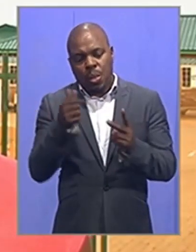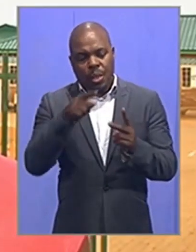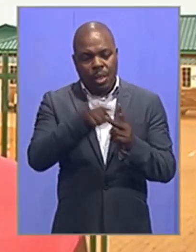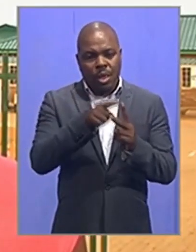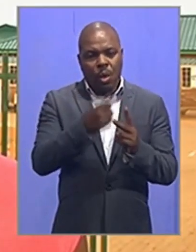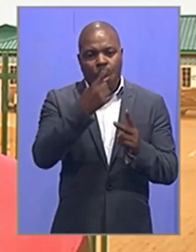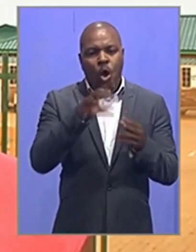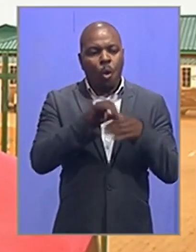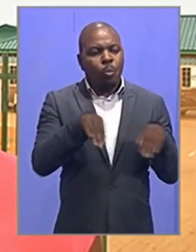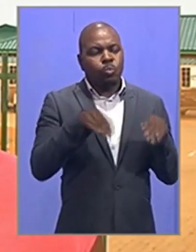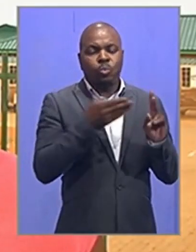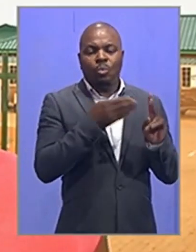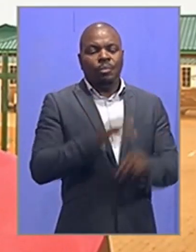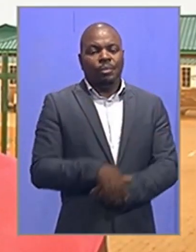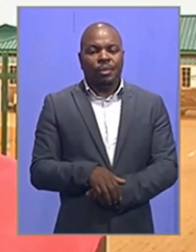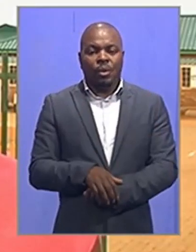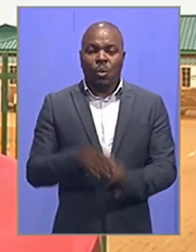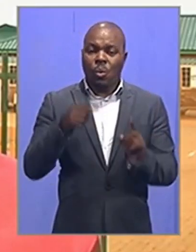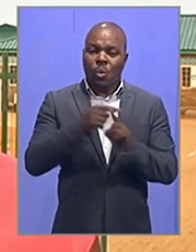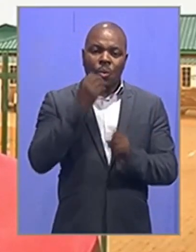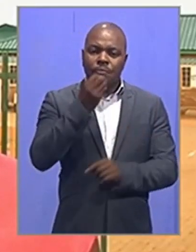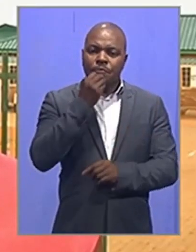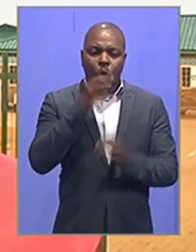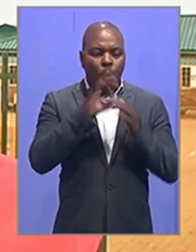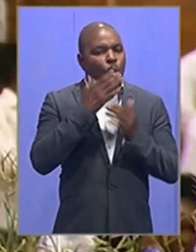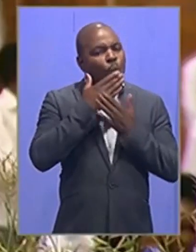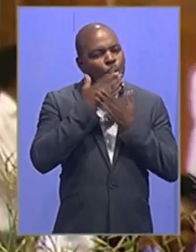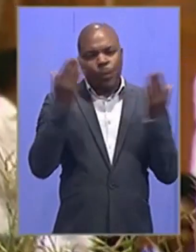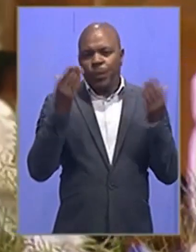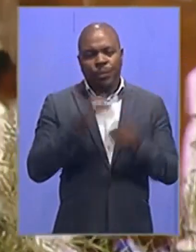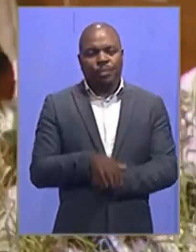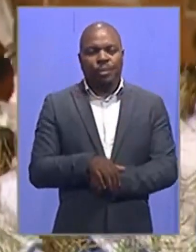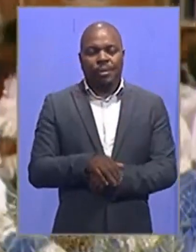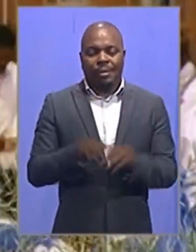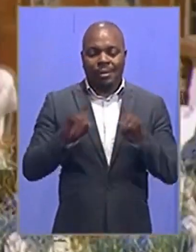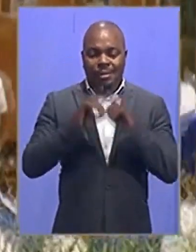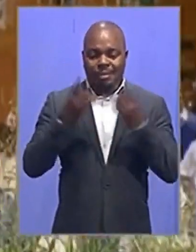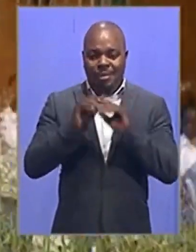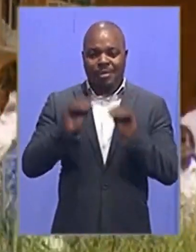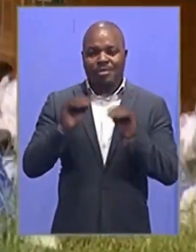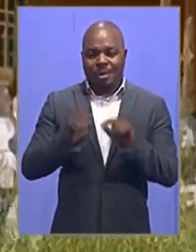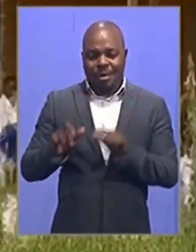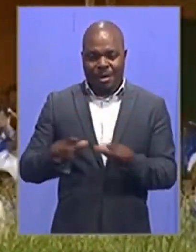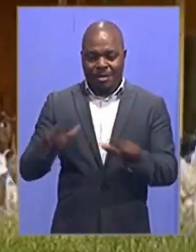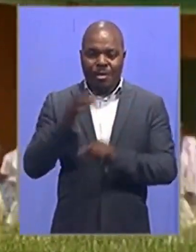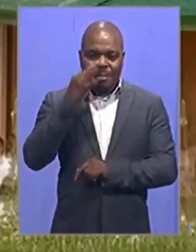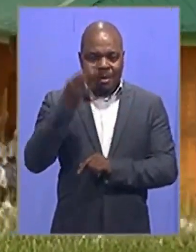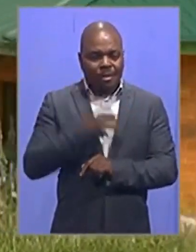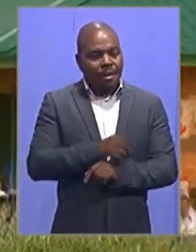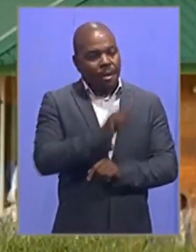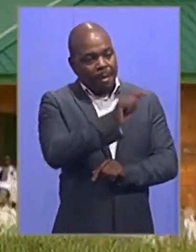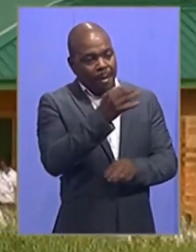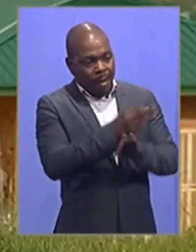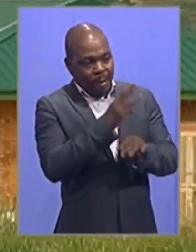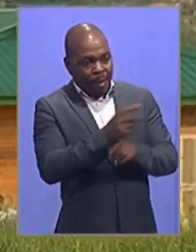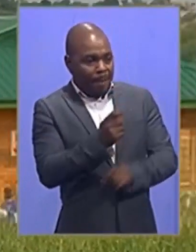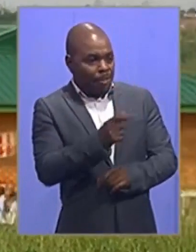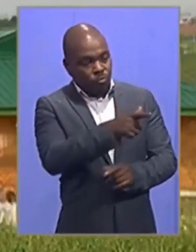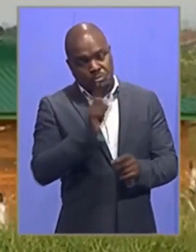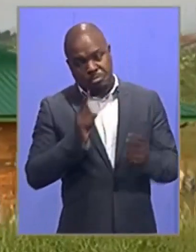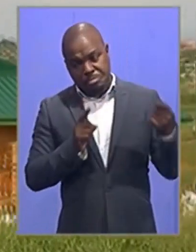ntse a le lapeng. O re hana le dijo ka tlung. Lefapha la thuto la Limpopo le re qeto ya ho lefisa batswadi ke tlolo ya molao